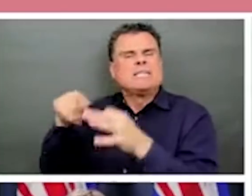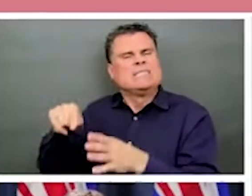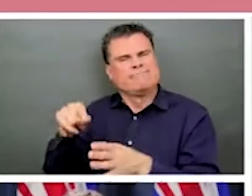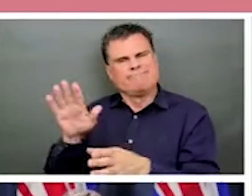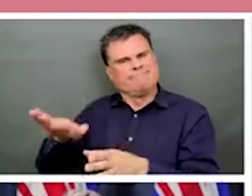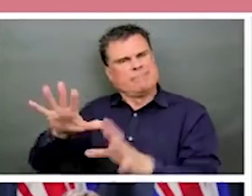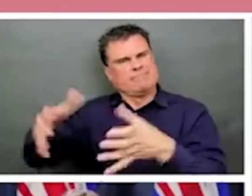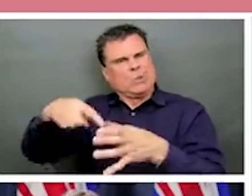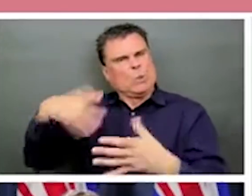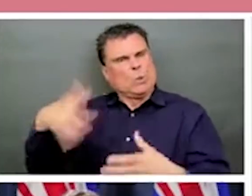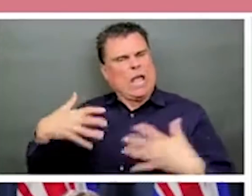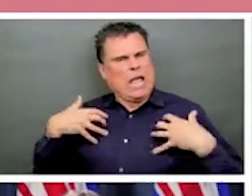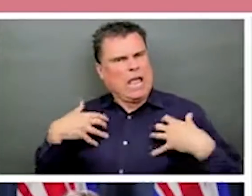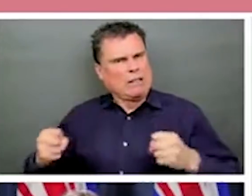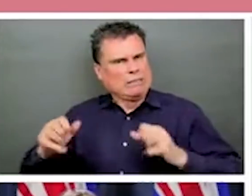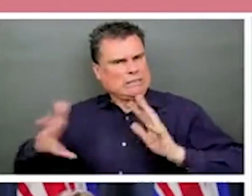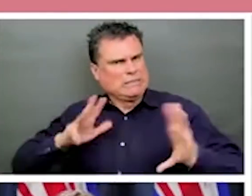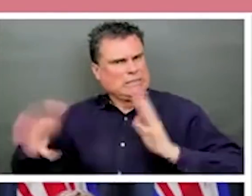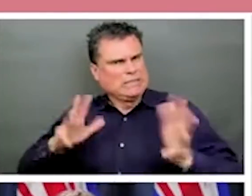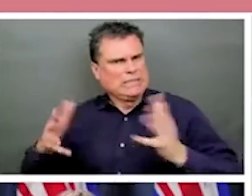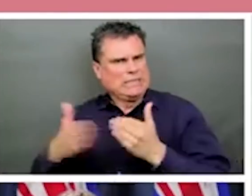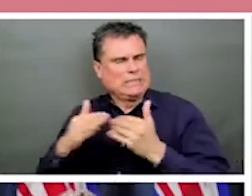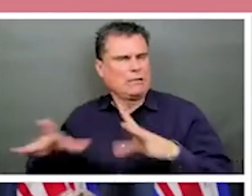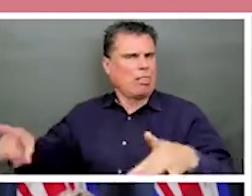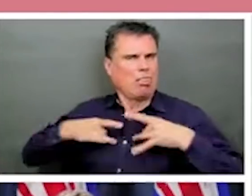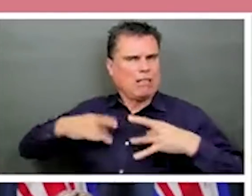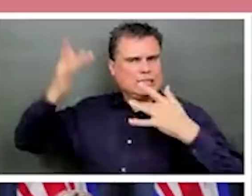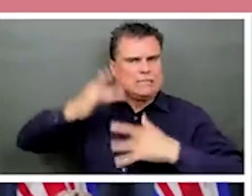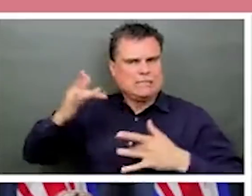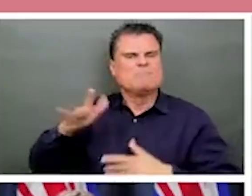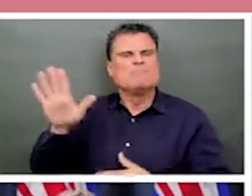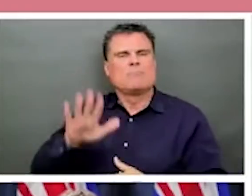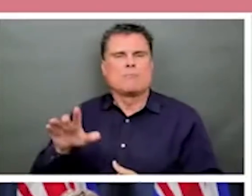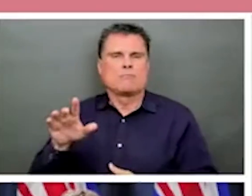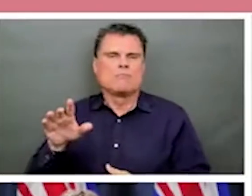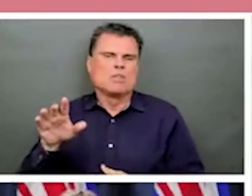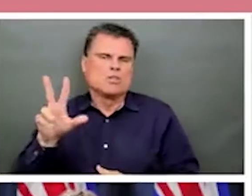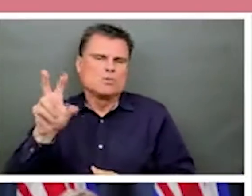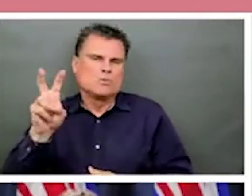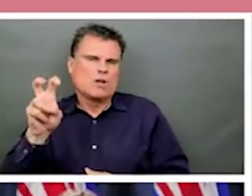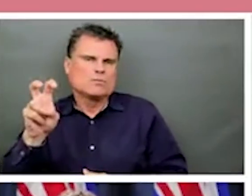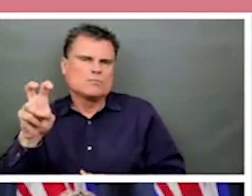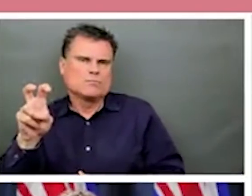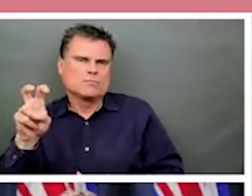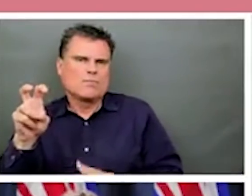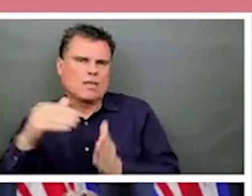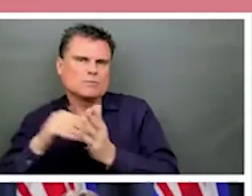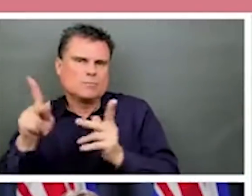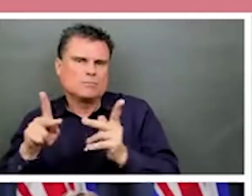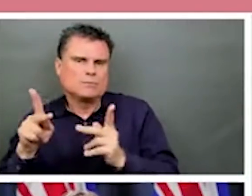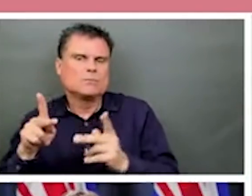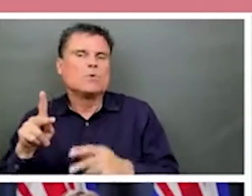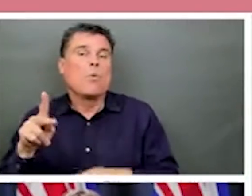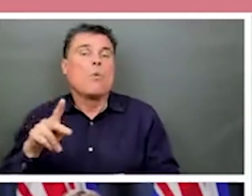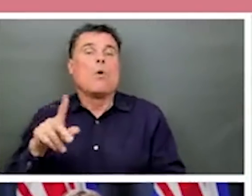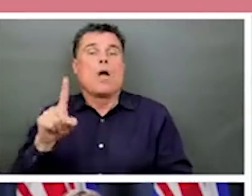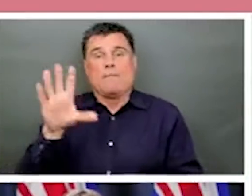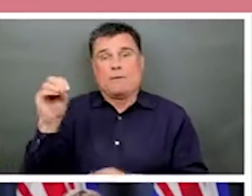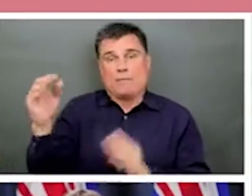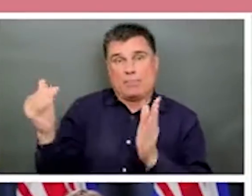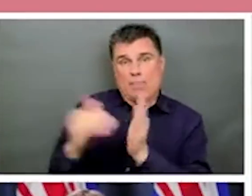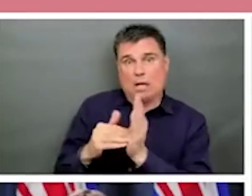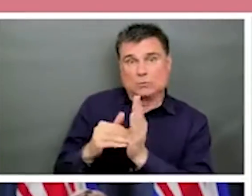a group of about 200,000 individuals. About 50,000 of those actually will be covered in